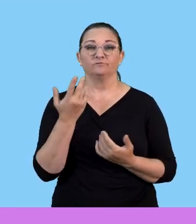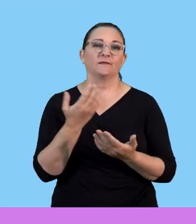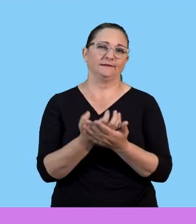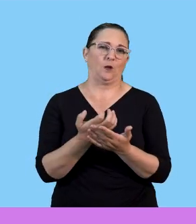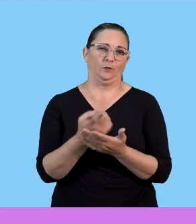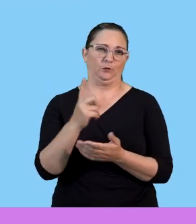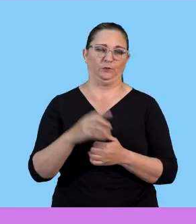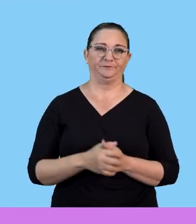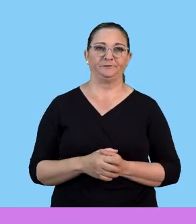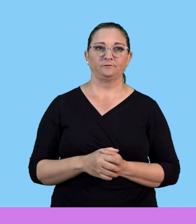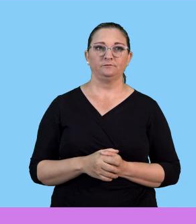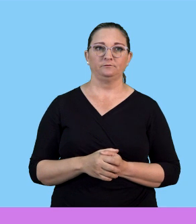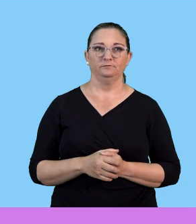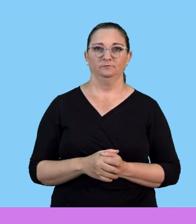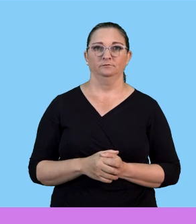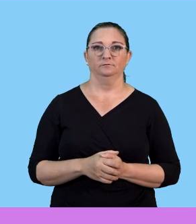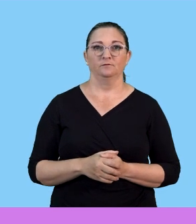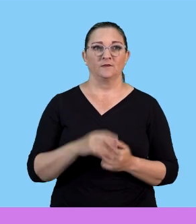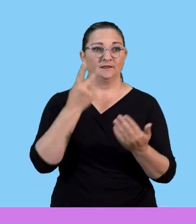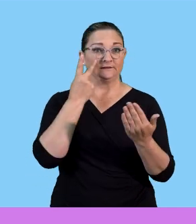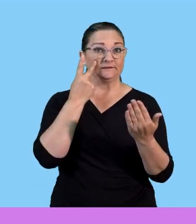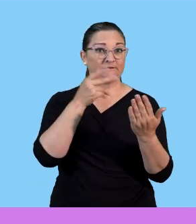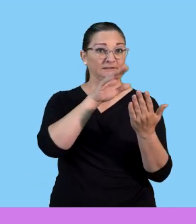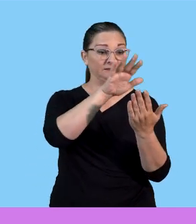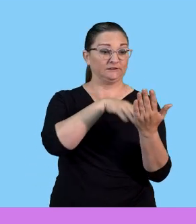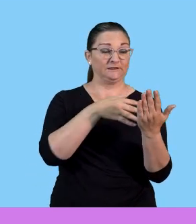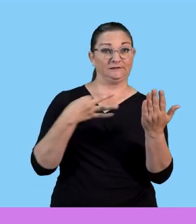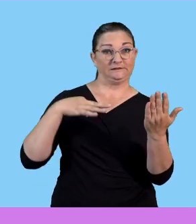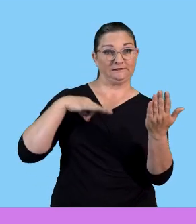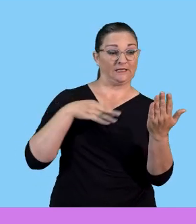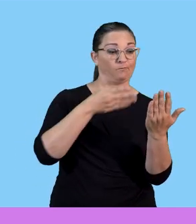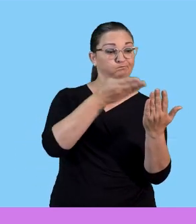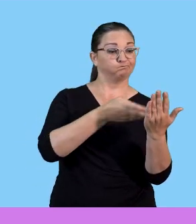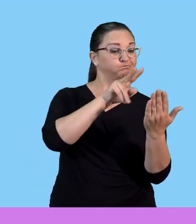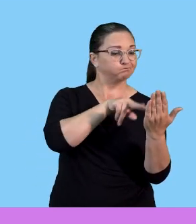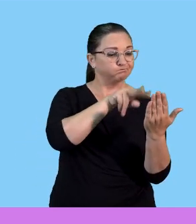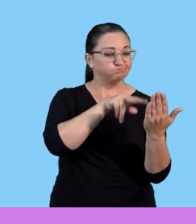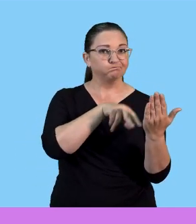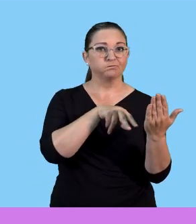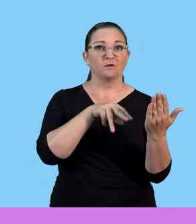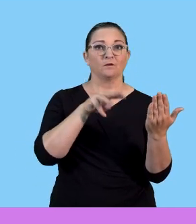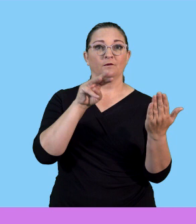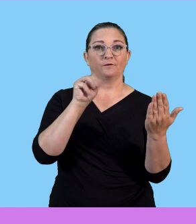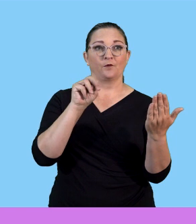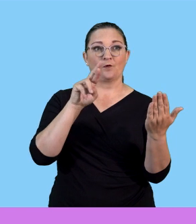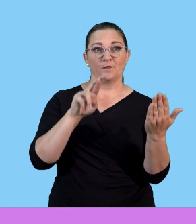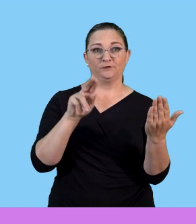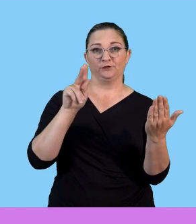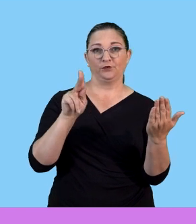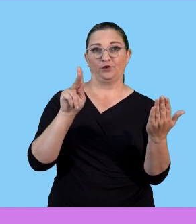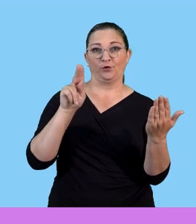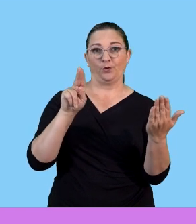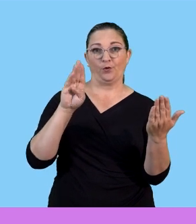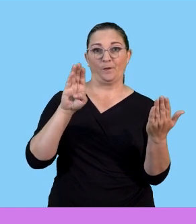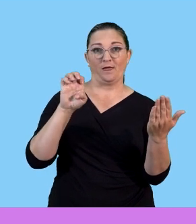look at an example. Study the salary slip of Mrs. Kubeka and answer the following